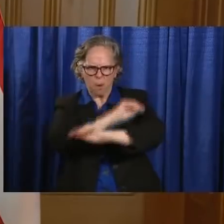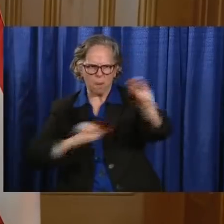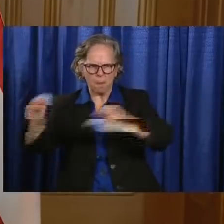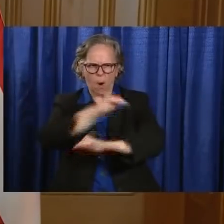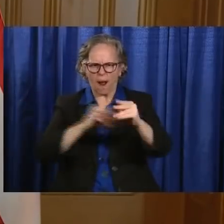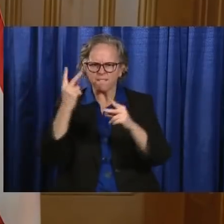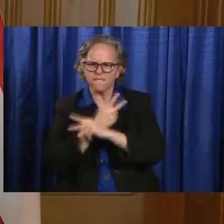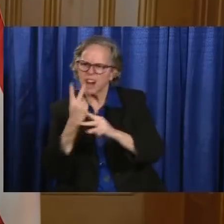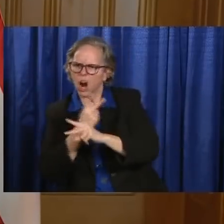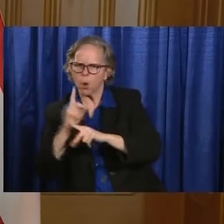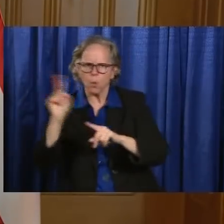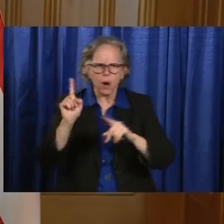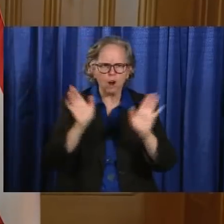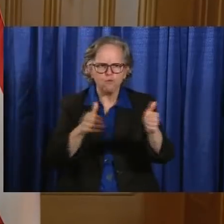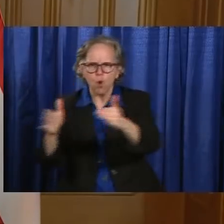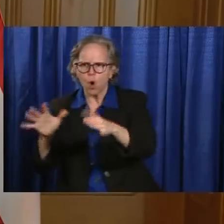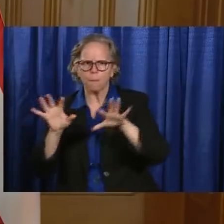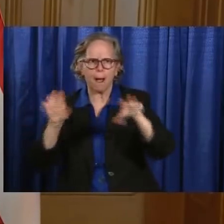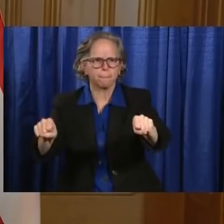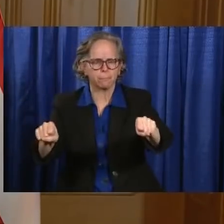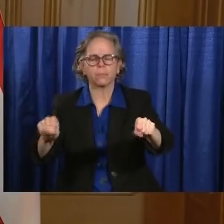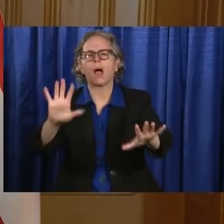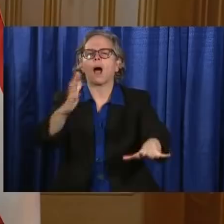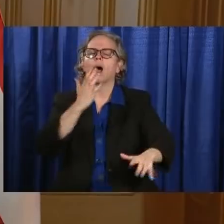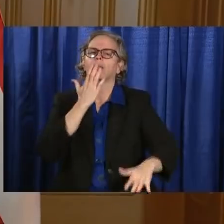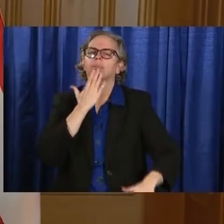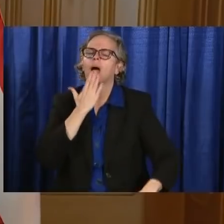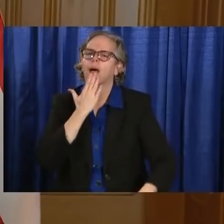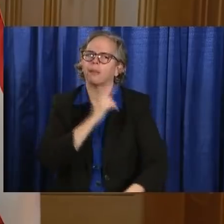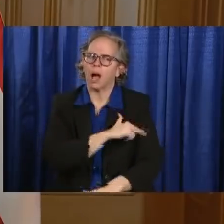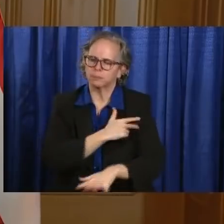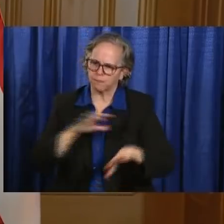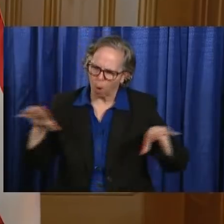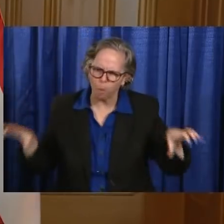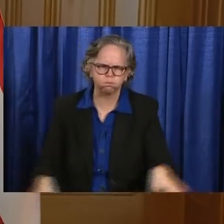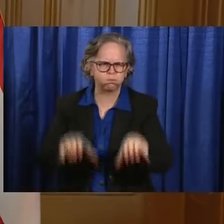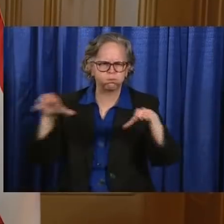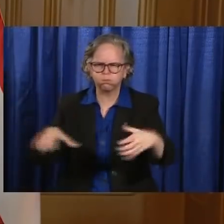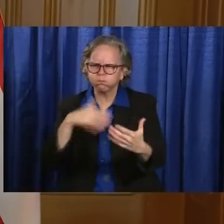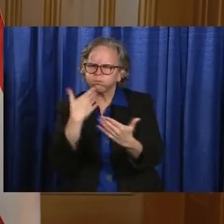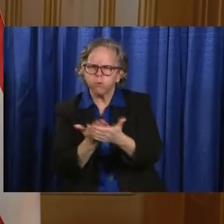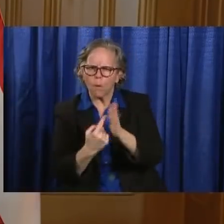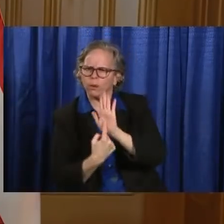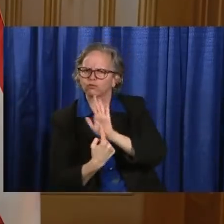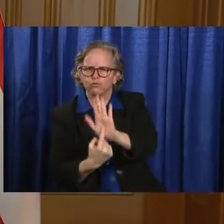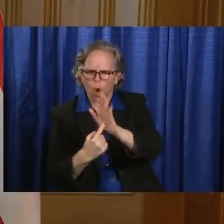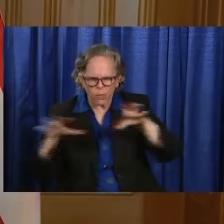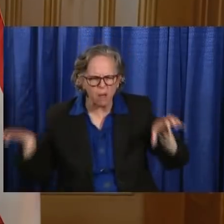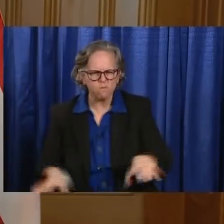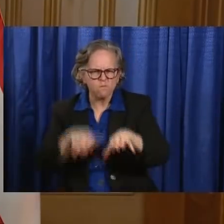thanks for all of you who are working on this and making a big difference.